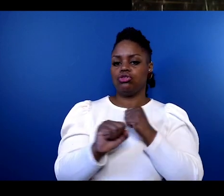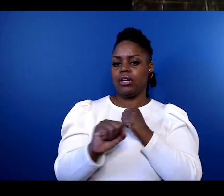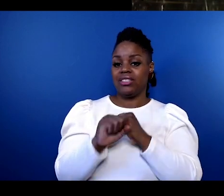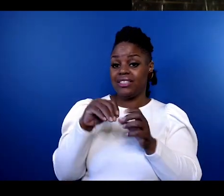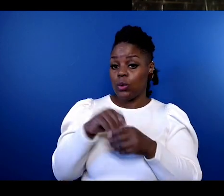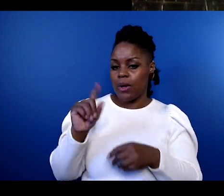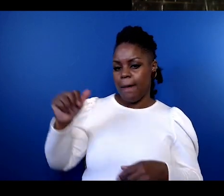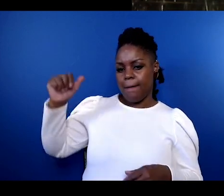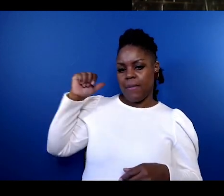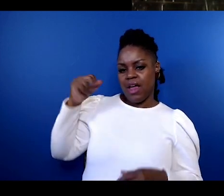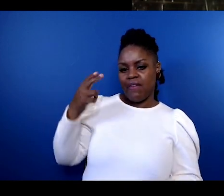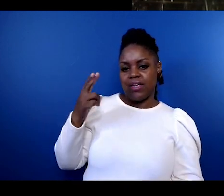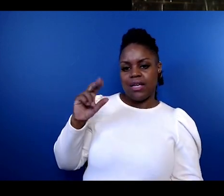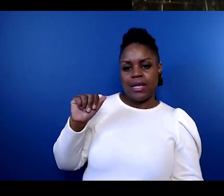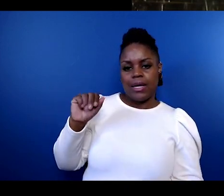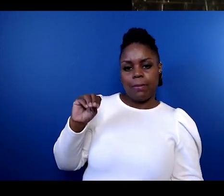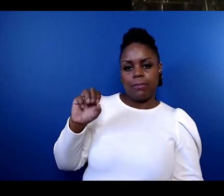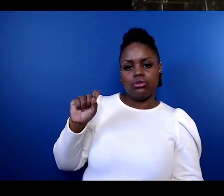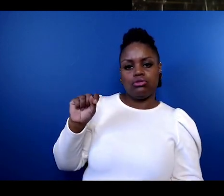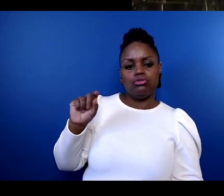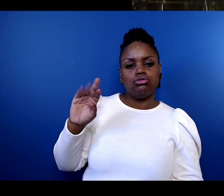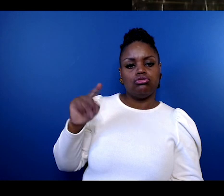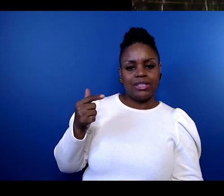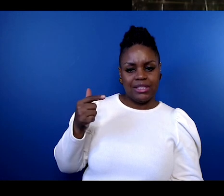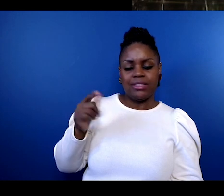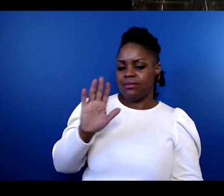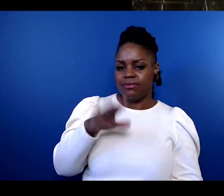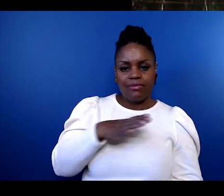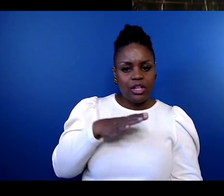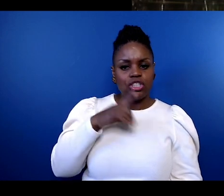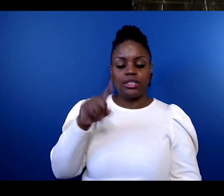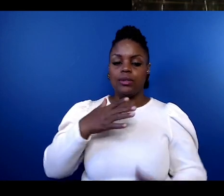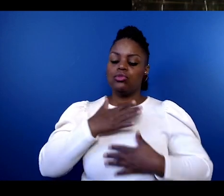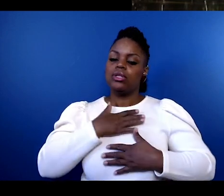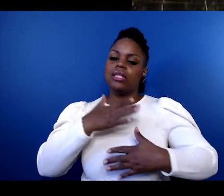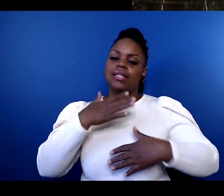bit, just so they're level with the hips.